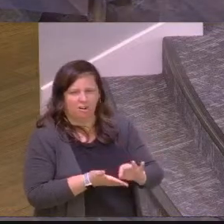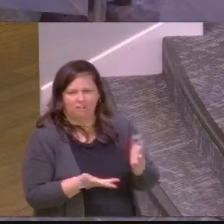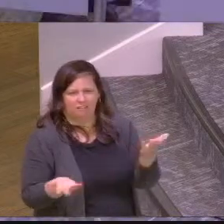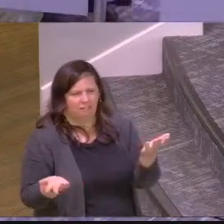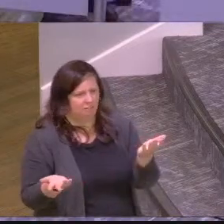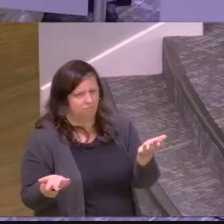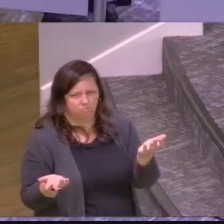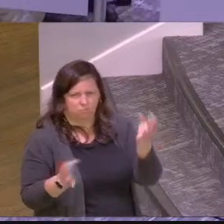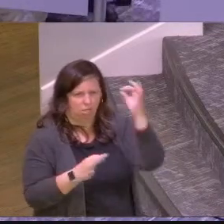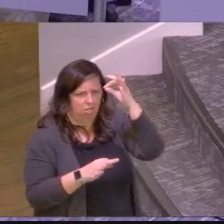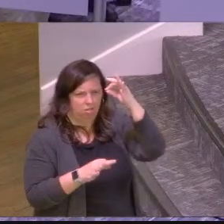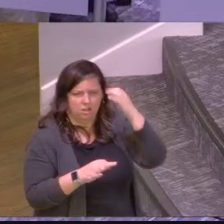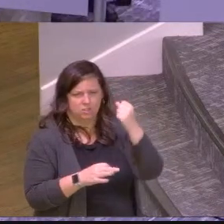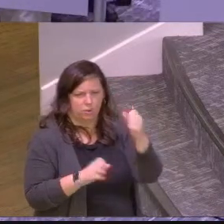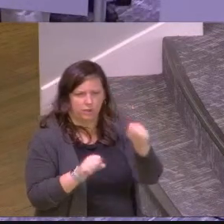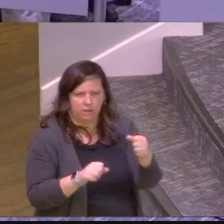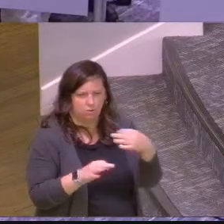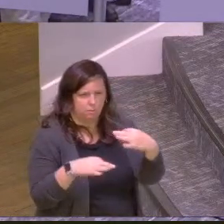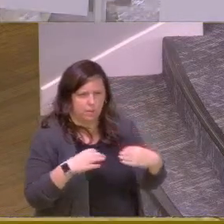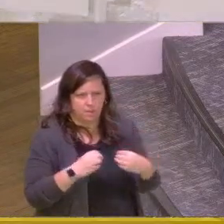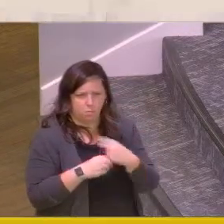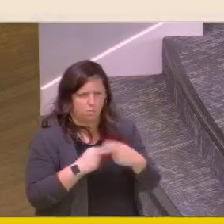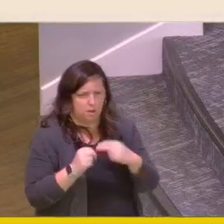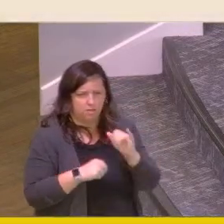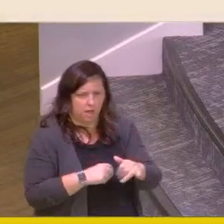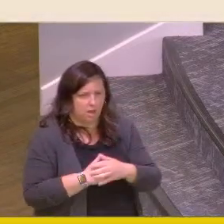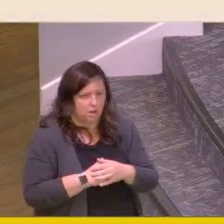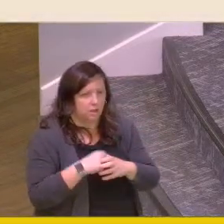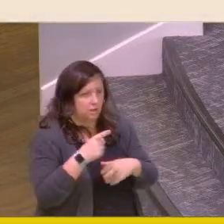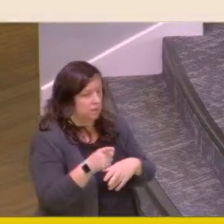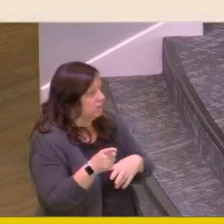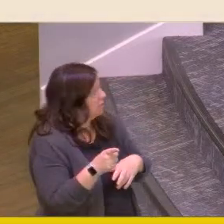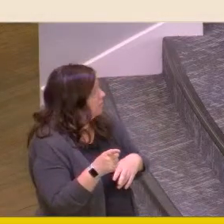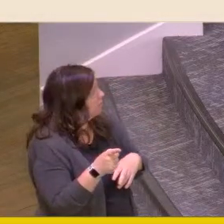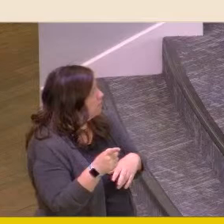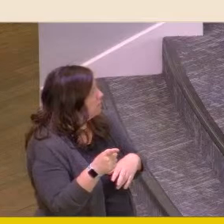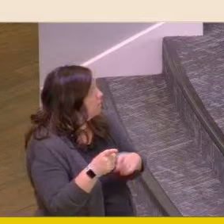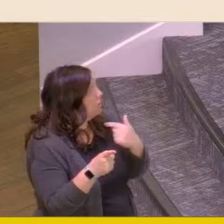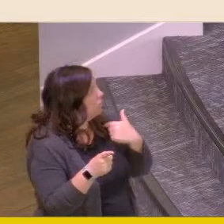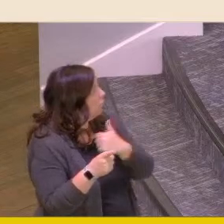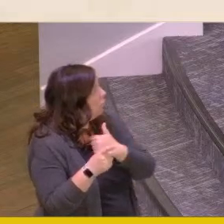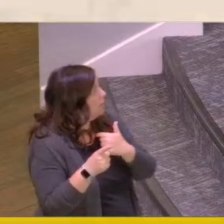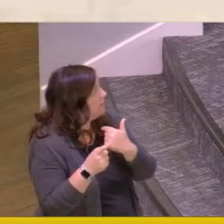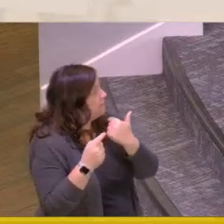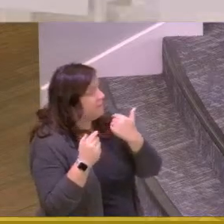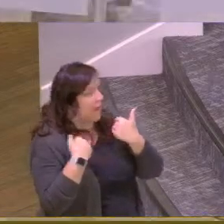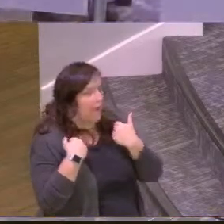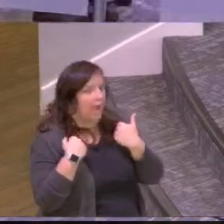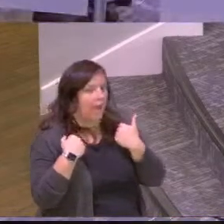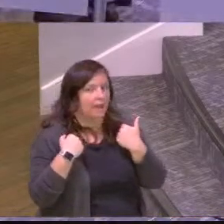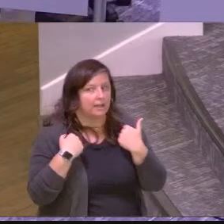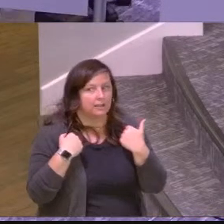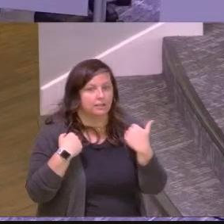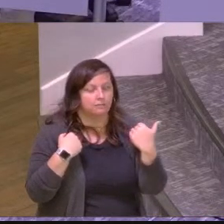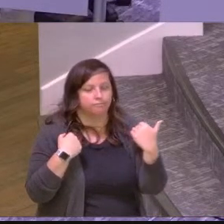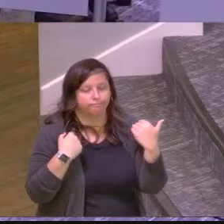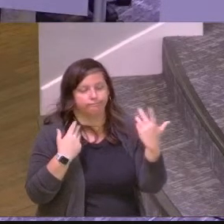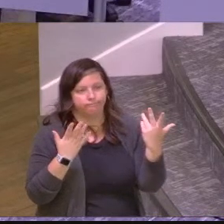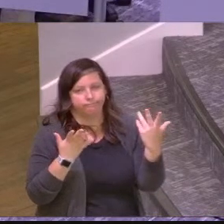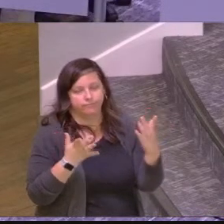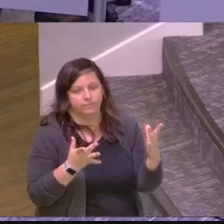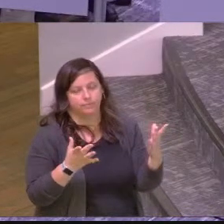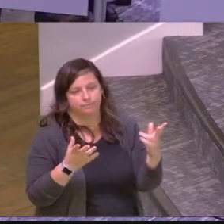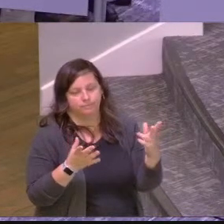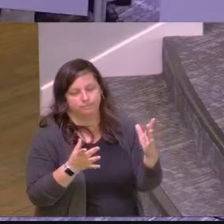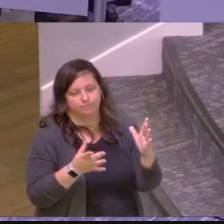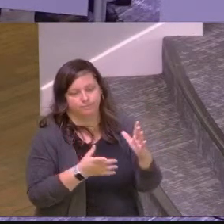one audit or multiple audits, or? We have gotten quotes from a few different agencies. Dr. Thomas, do you want to take this? I know the